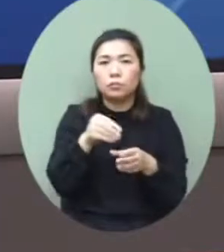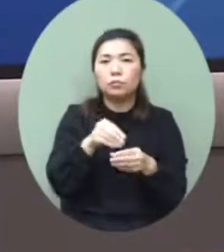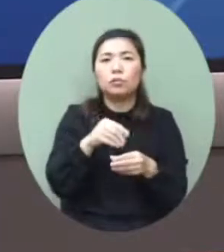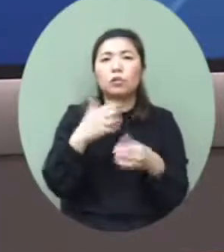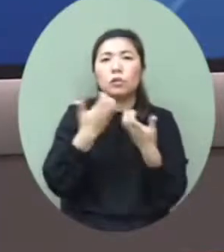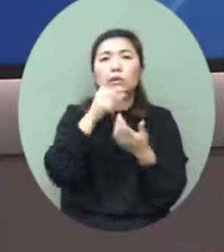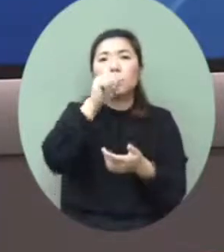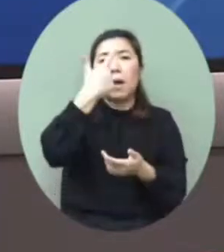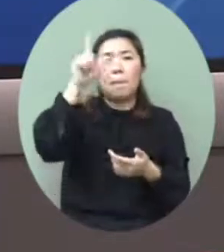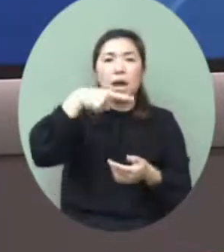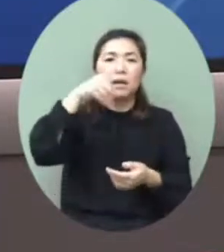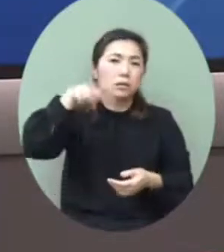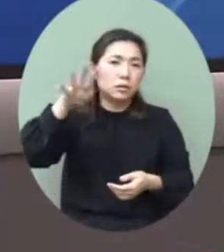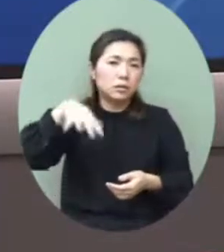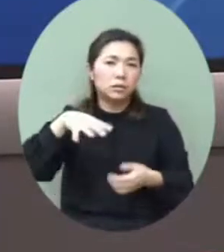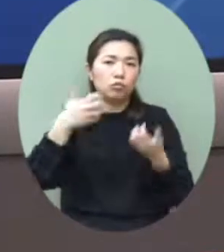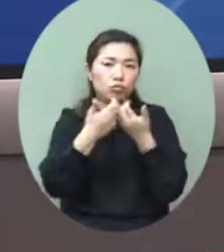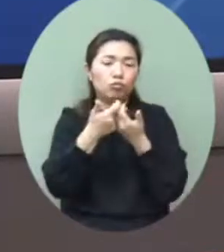CE said,